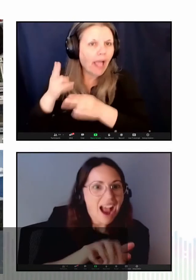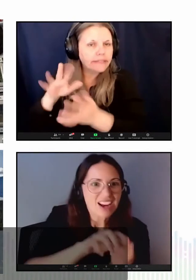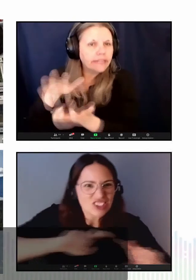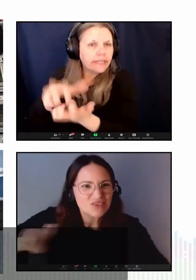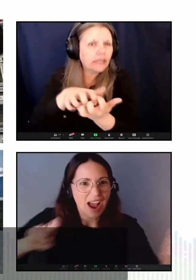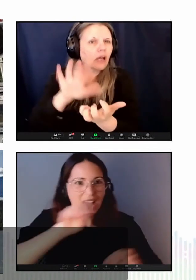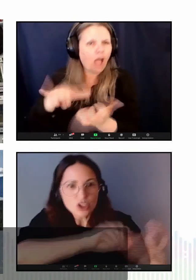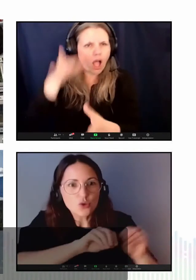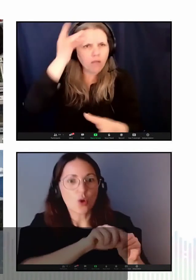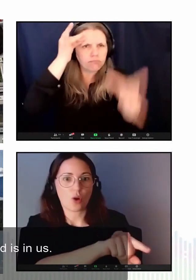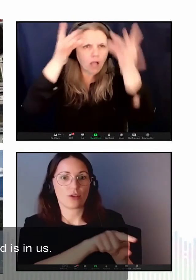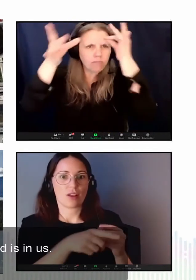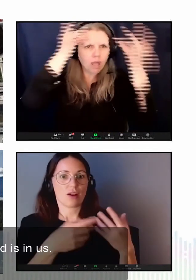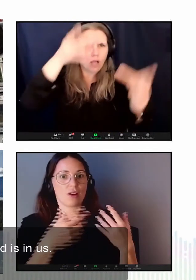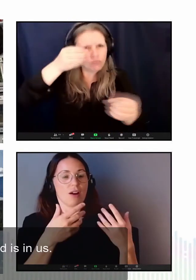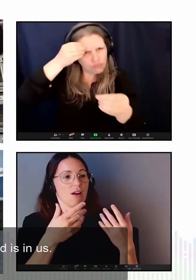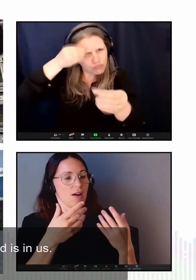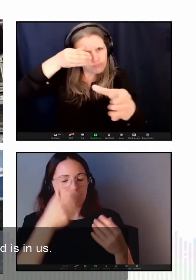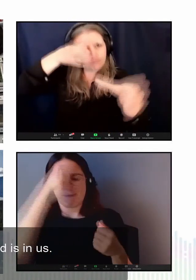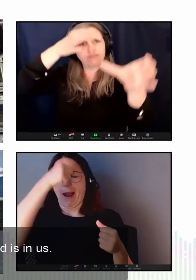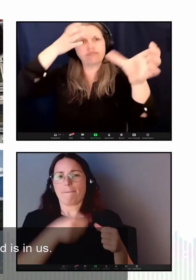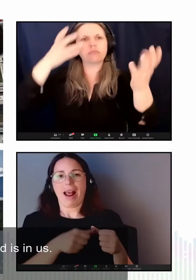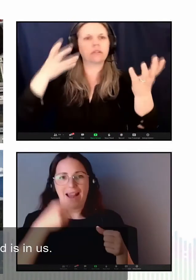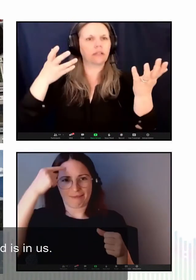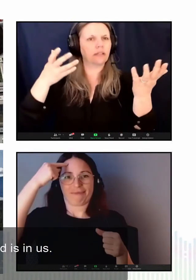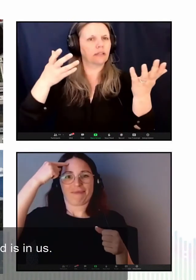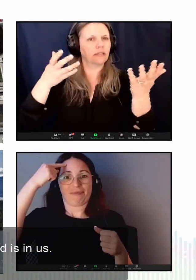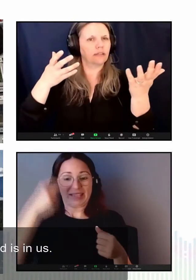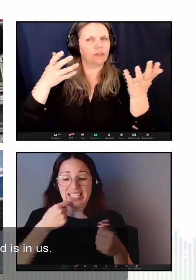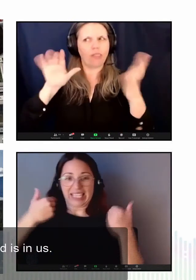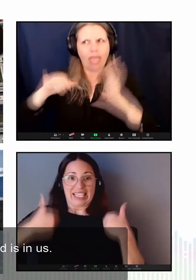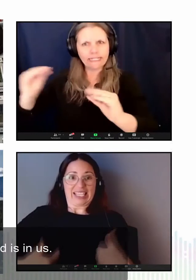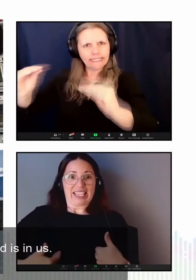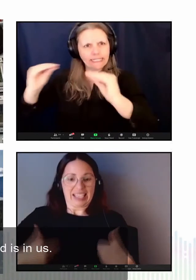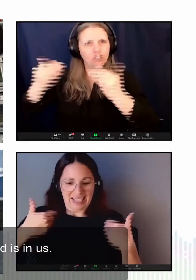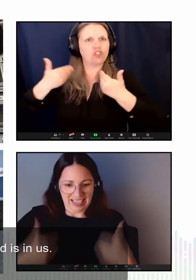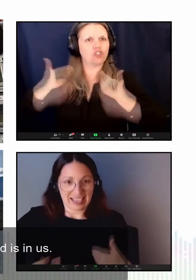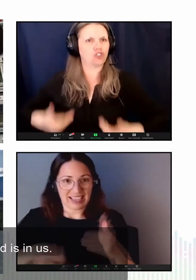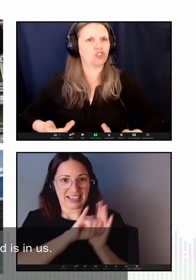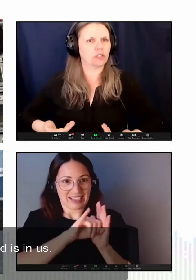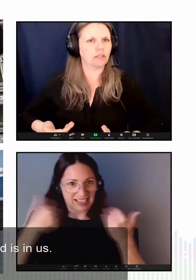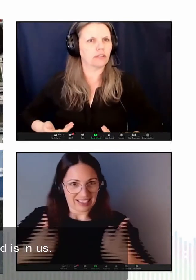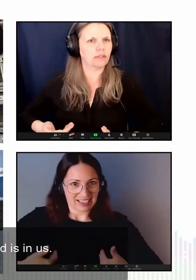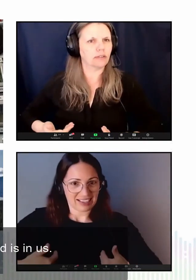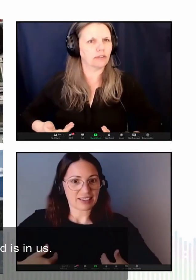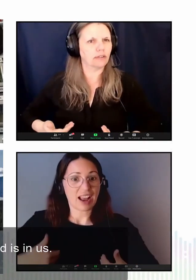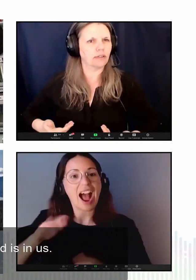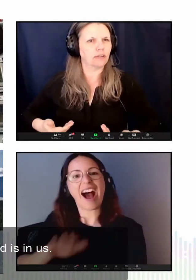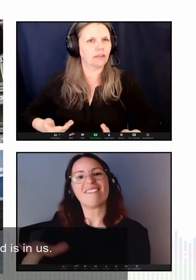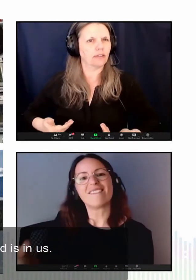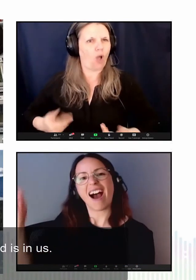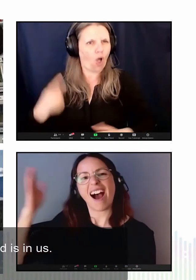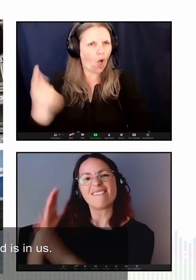That stays with you. We are who the girl child or the boy child is in